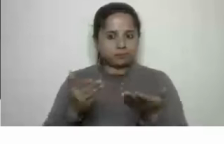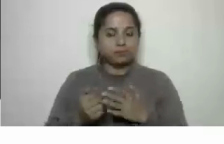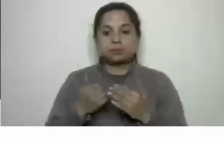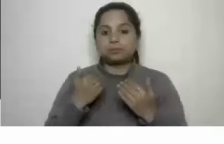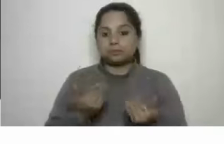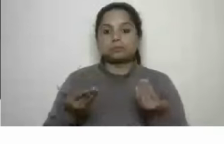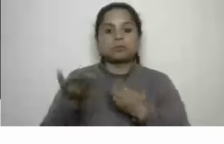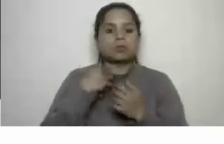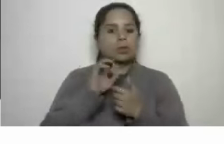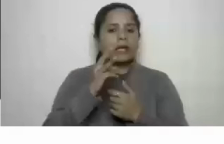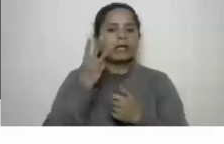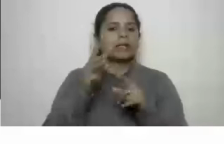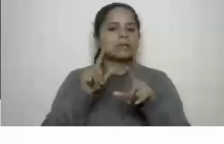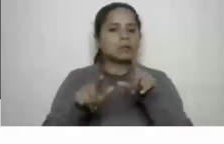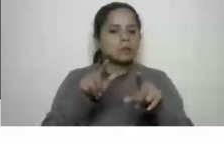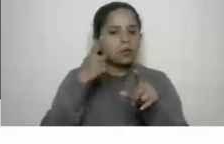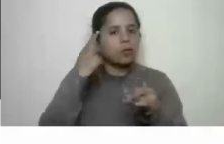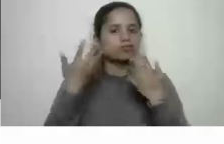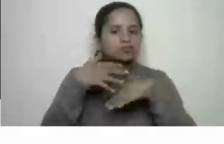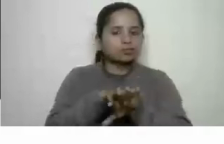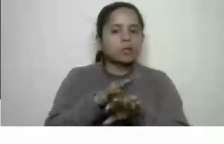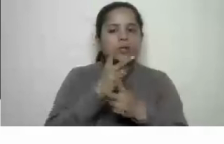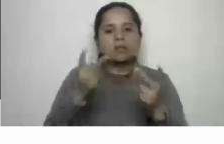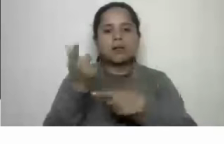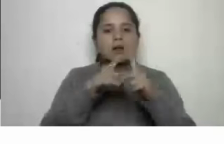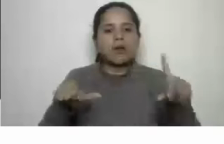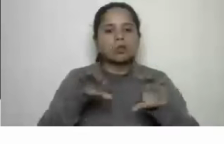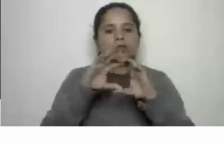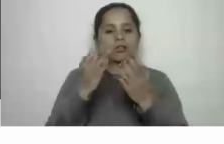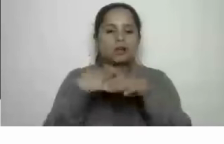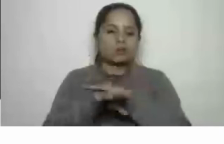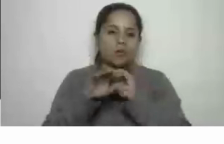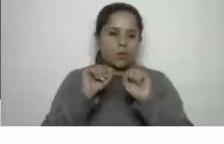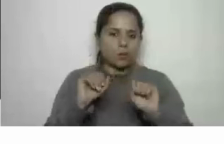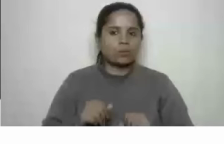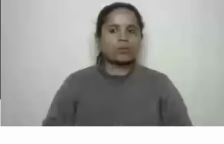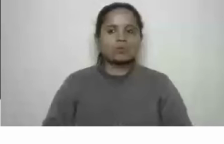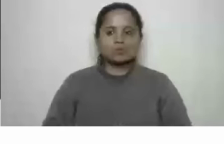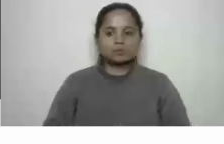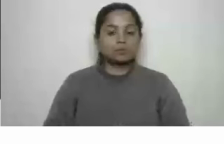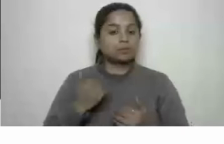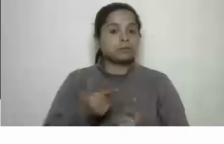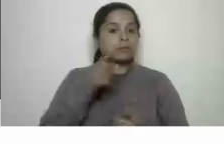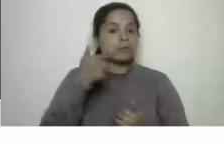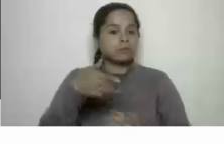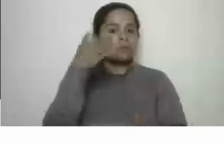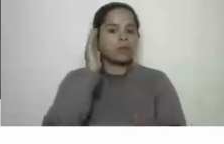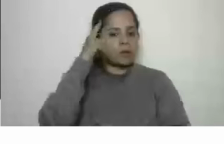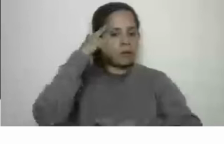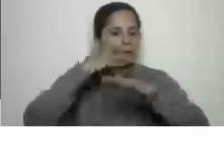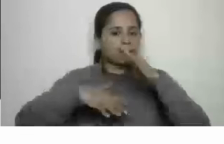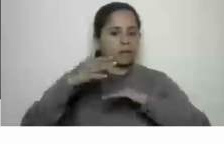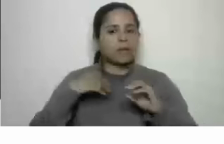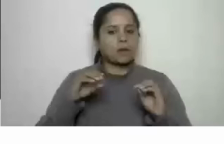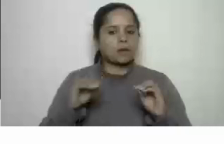present 3 steps to integrate multilingualism in the classroom. This is the presentation plan. I'll start